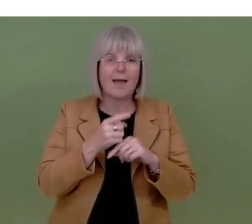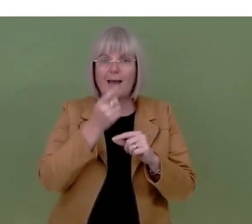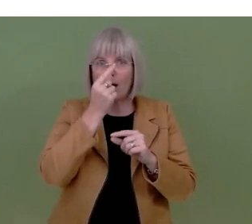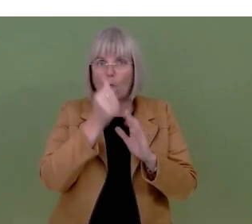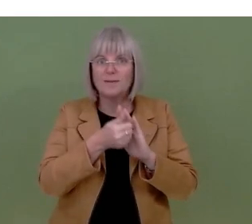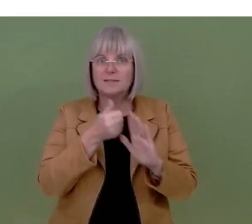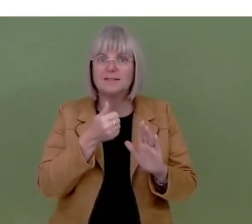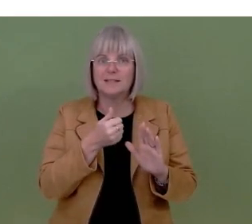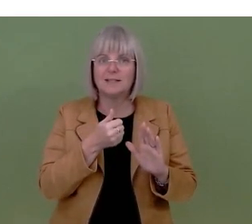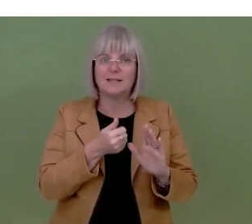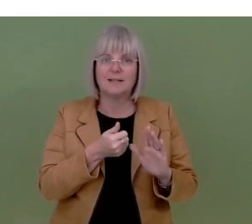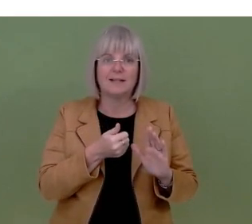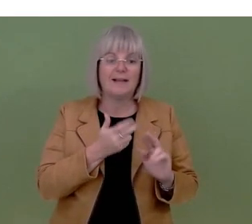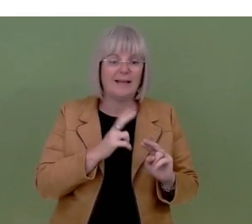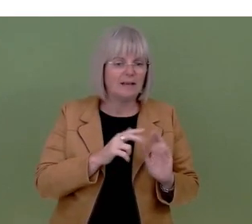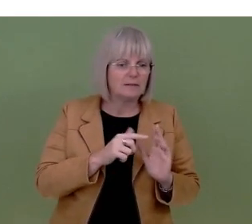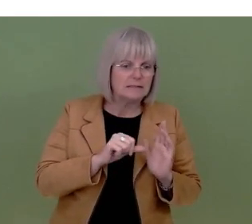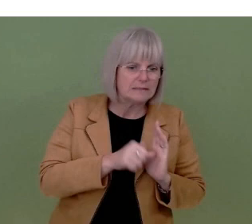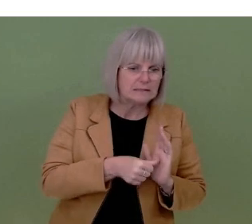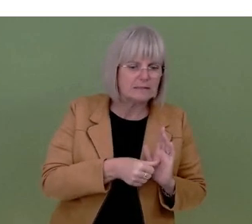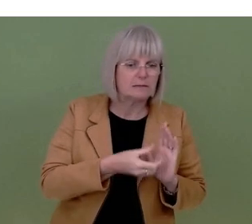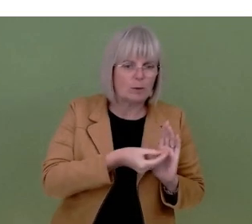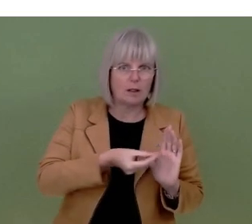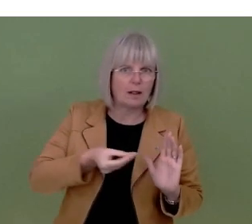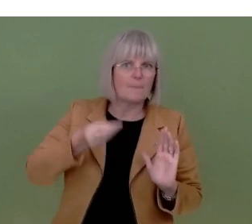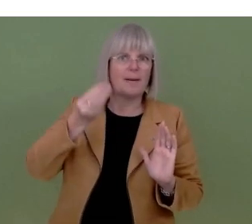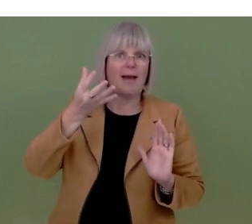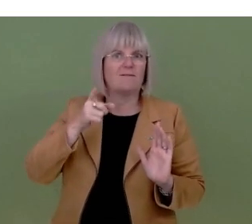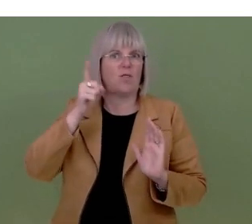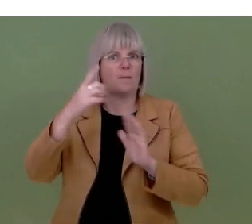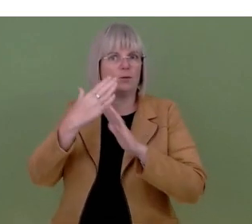it's not a fully independent workforce, it is working under that direction.